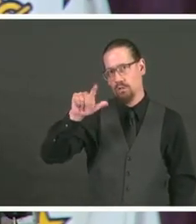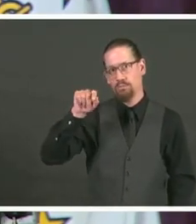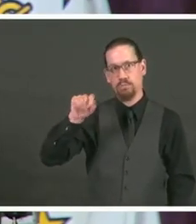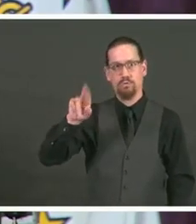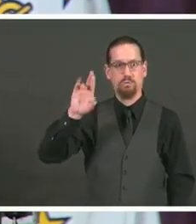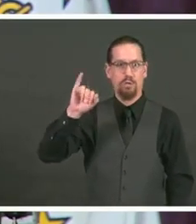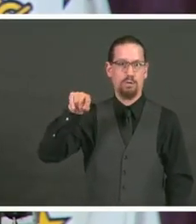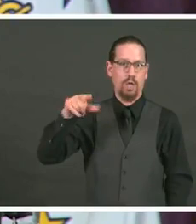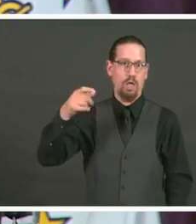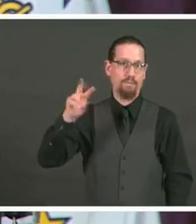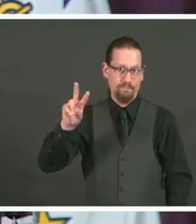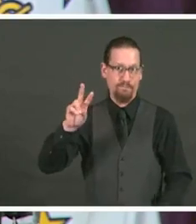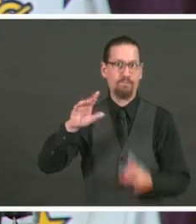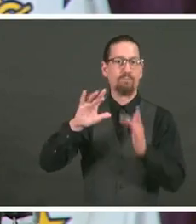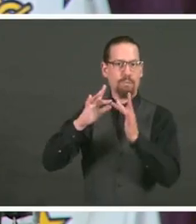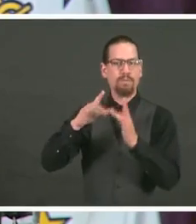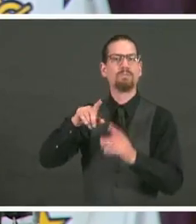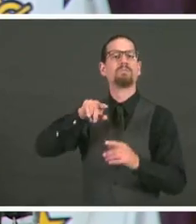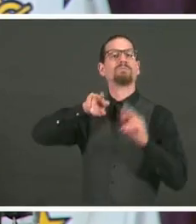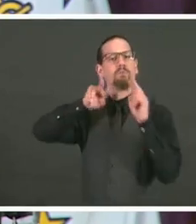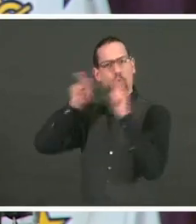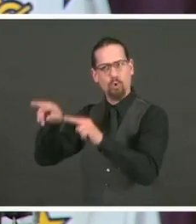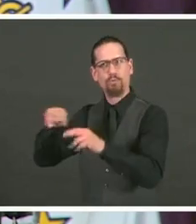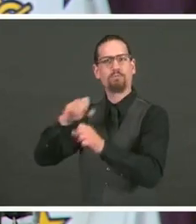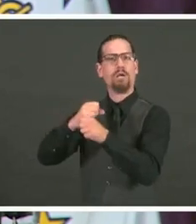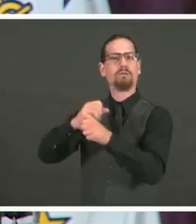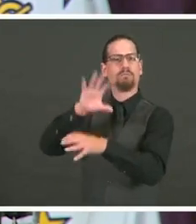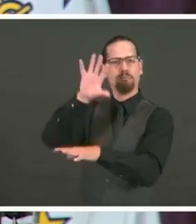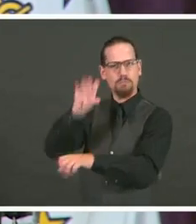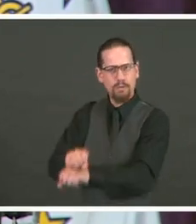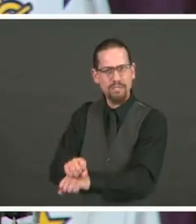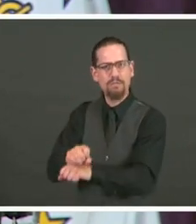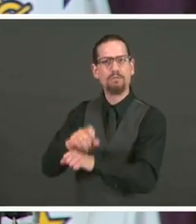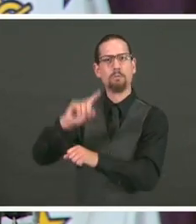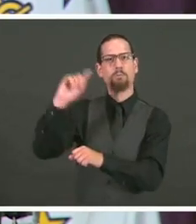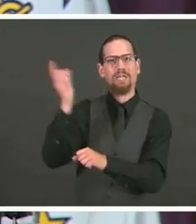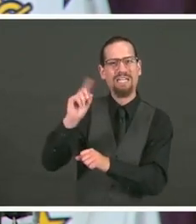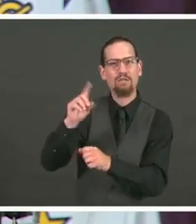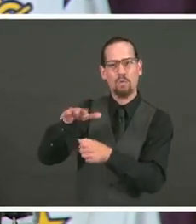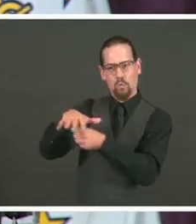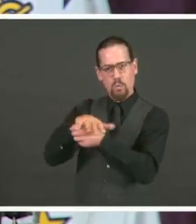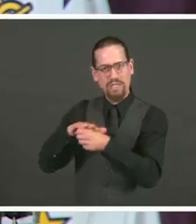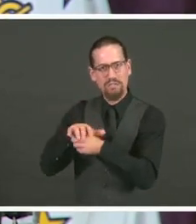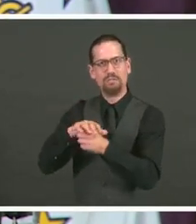of young people. Please go get tested. It is free.